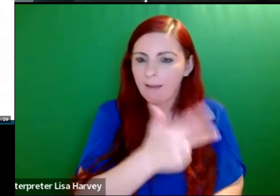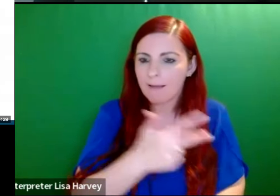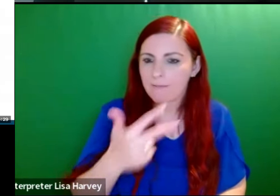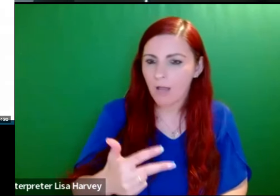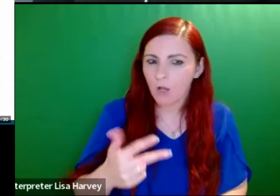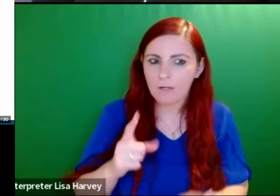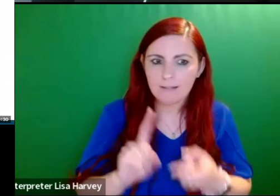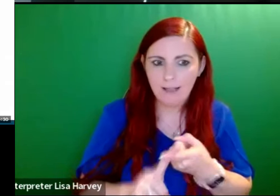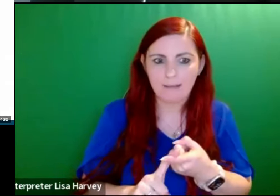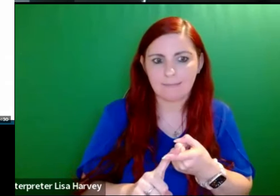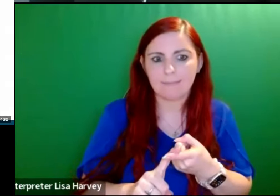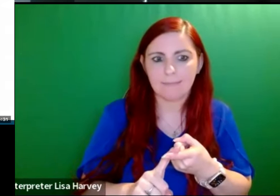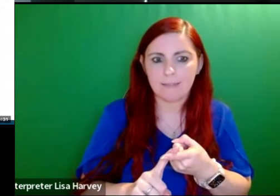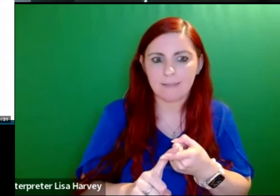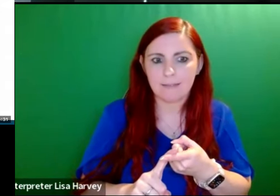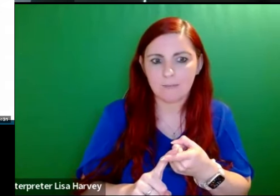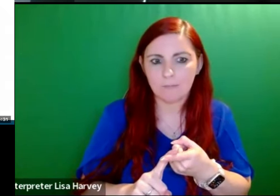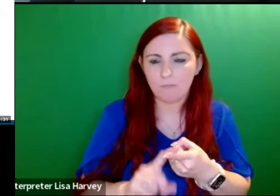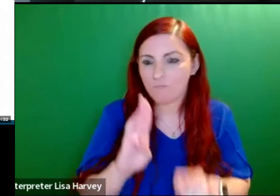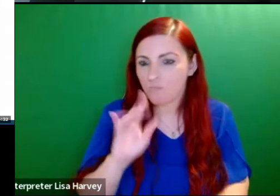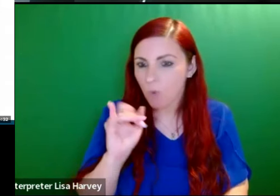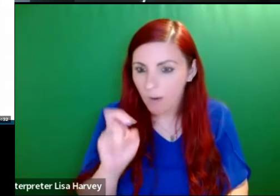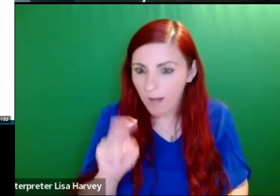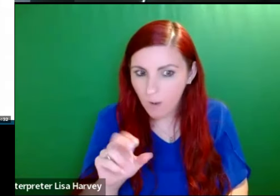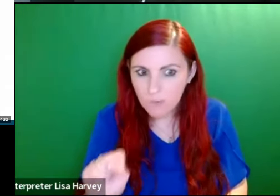depicting signs, pronouns,